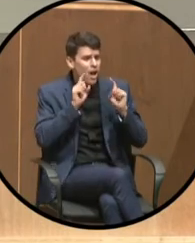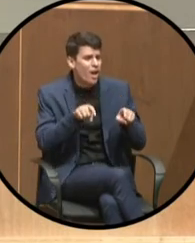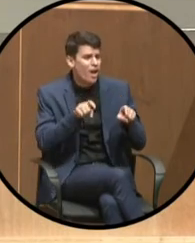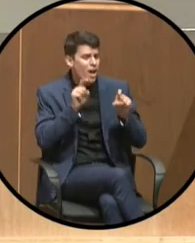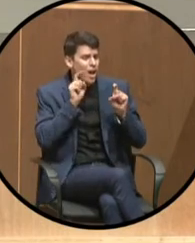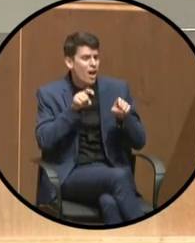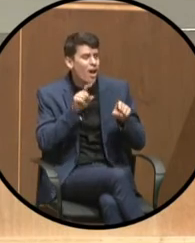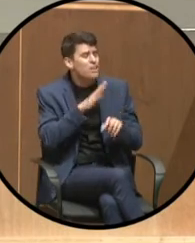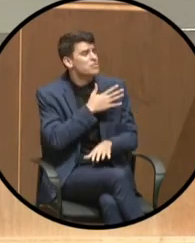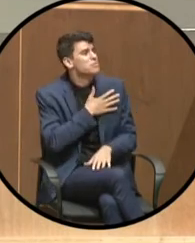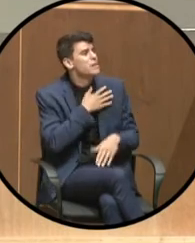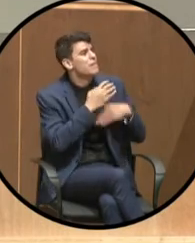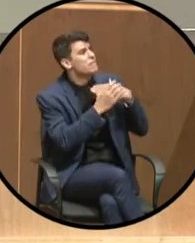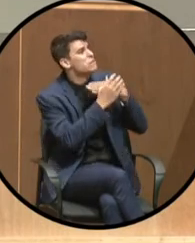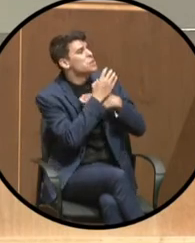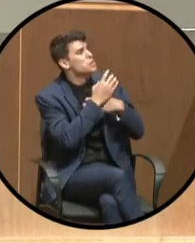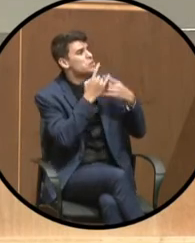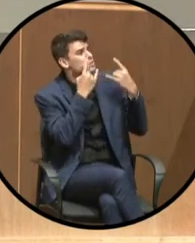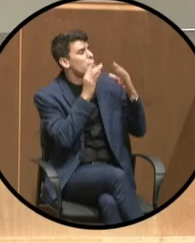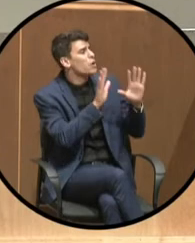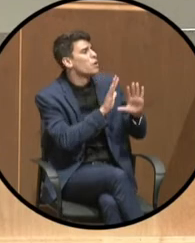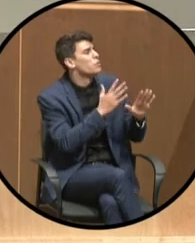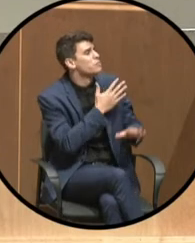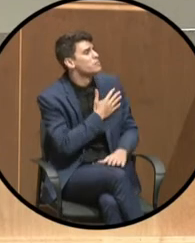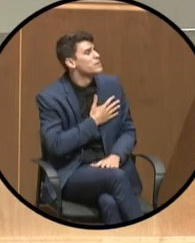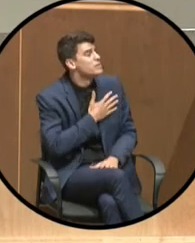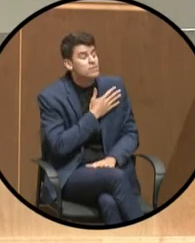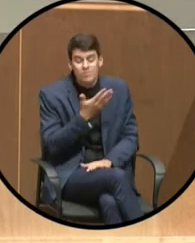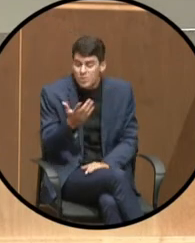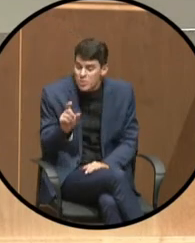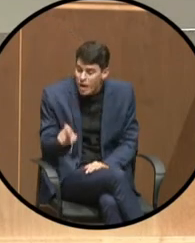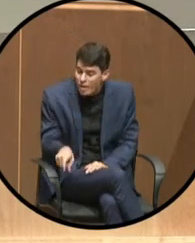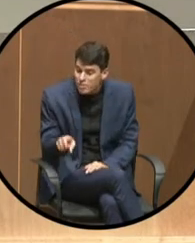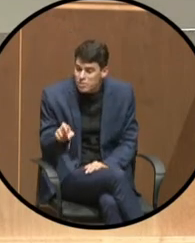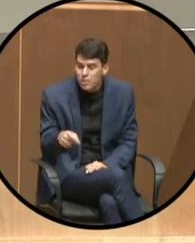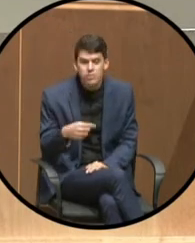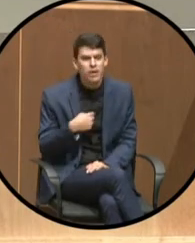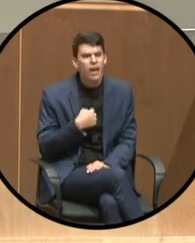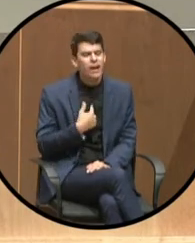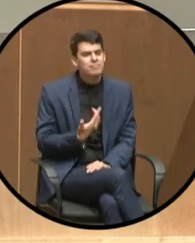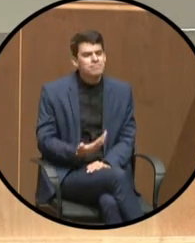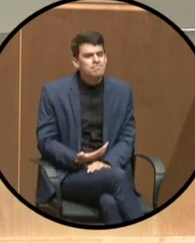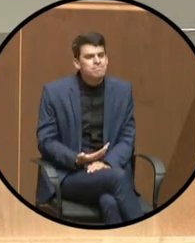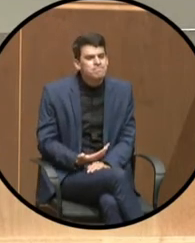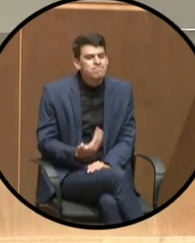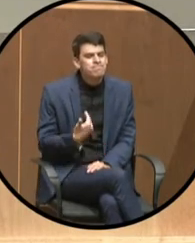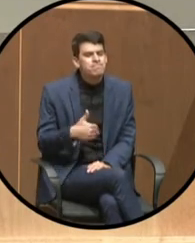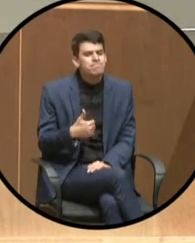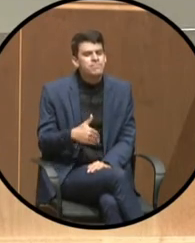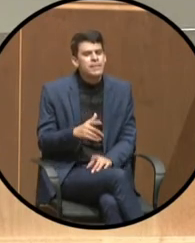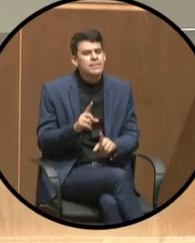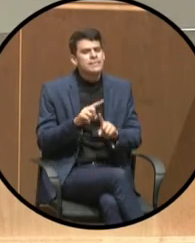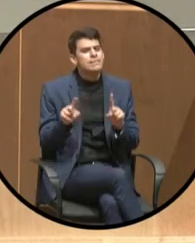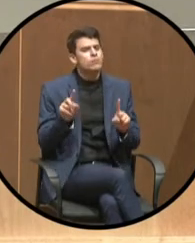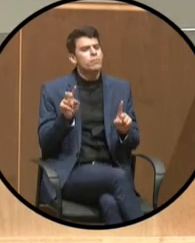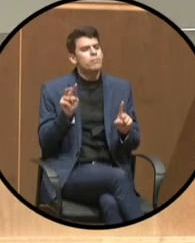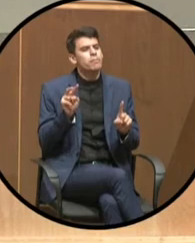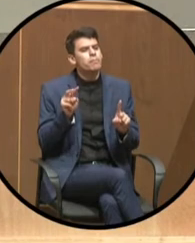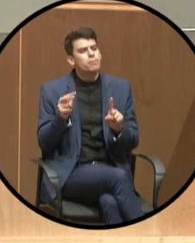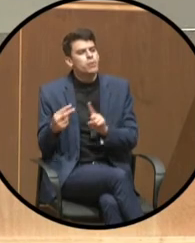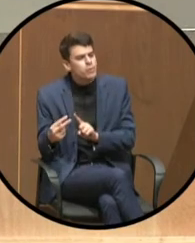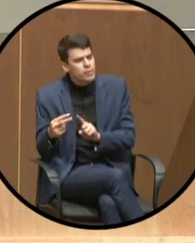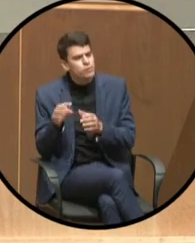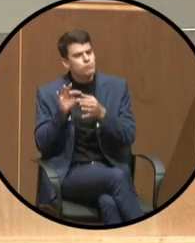And please don't make me wear the mask. Please don't. And I said, you got to wear. And I just got a different perspective about